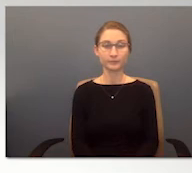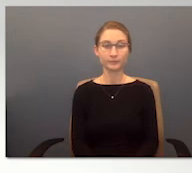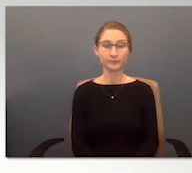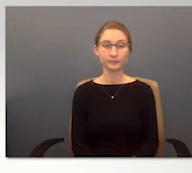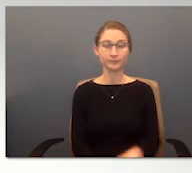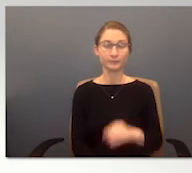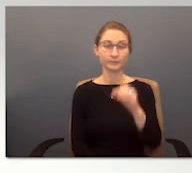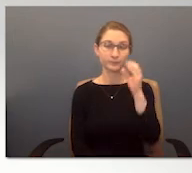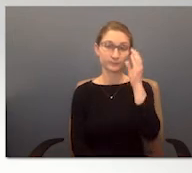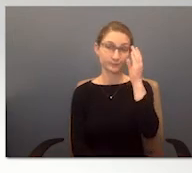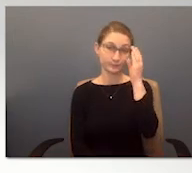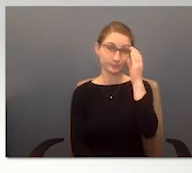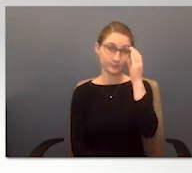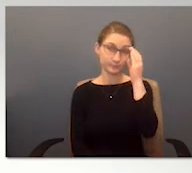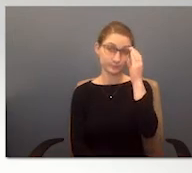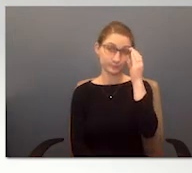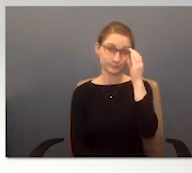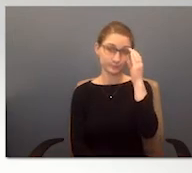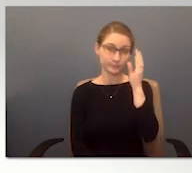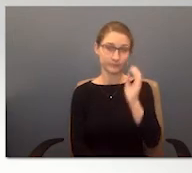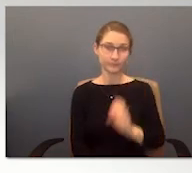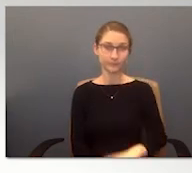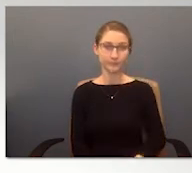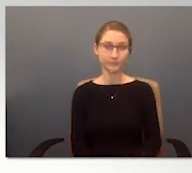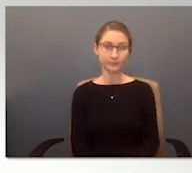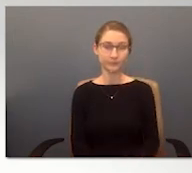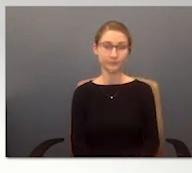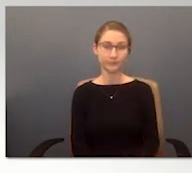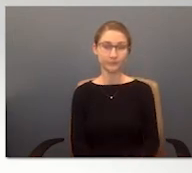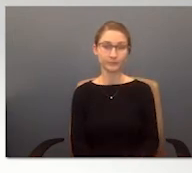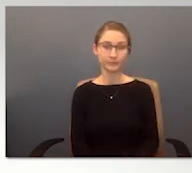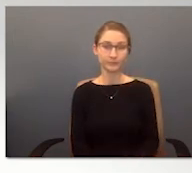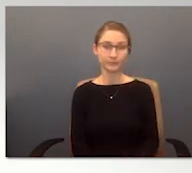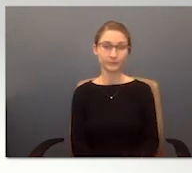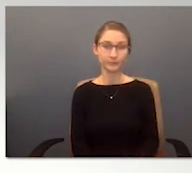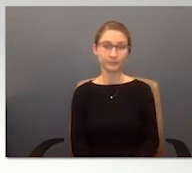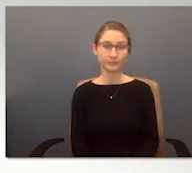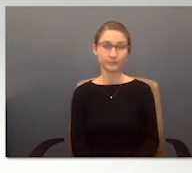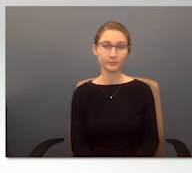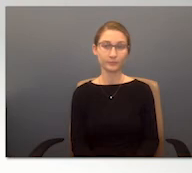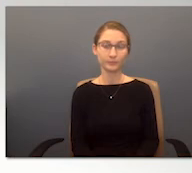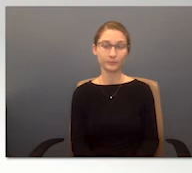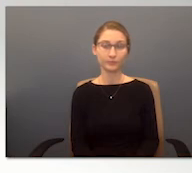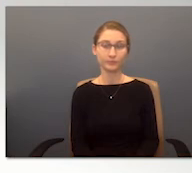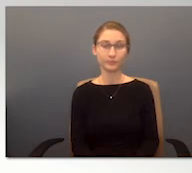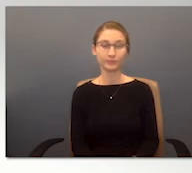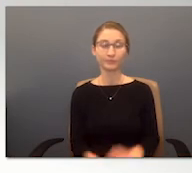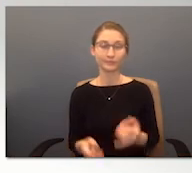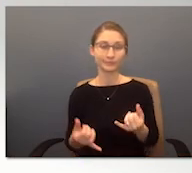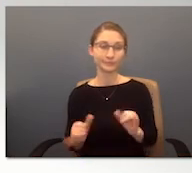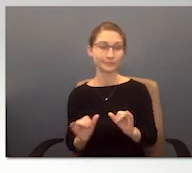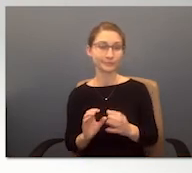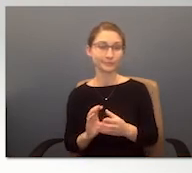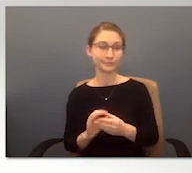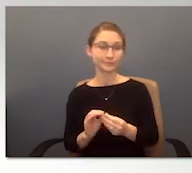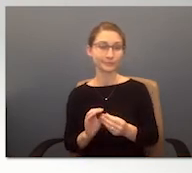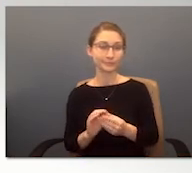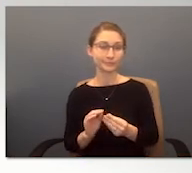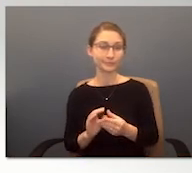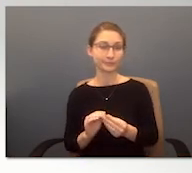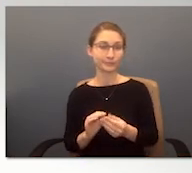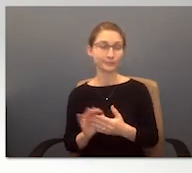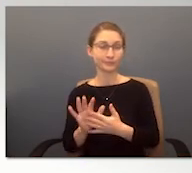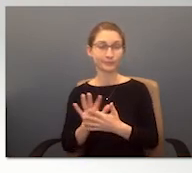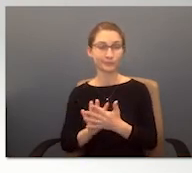so we can Gainesville from Dunellen, and it was so stressful. He was not learning anything, and